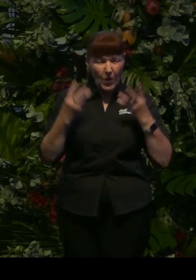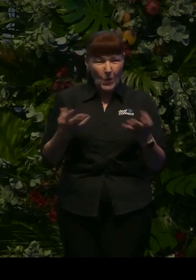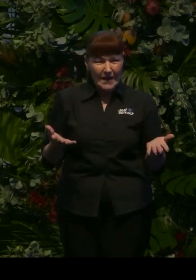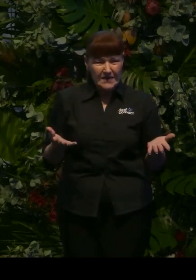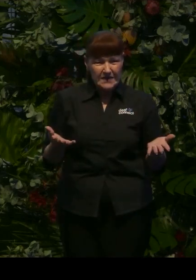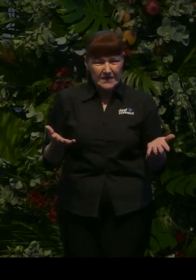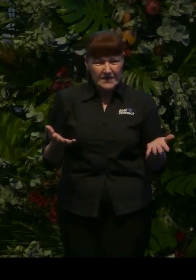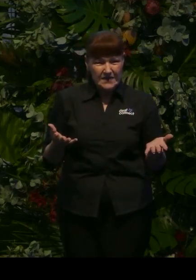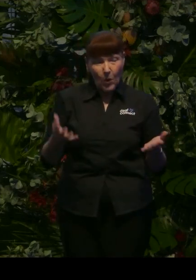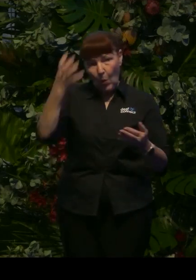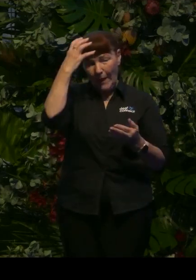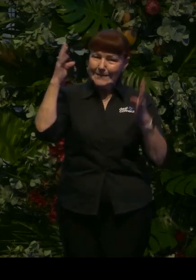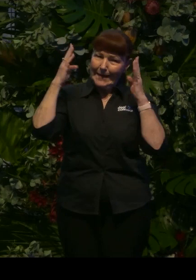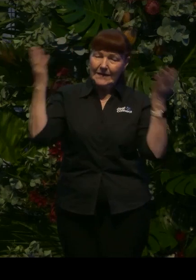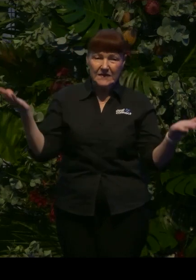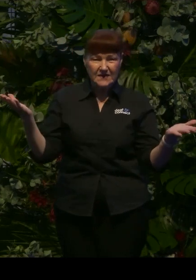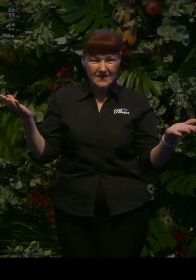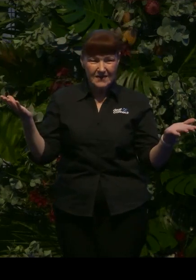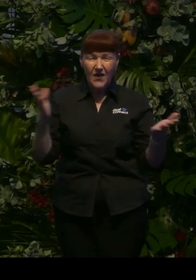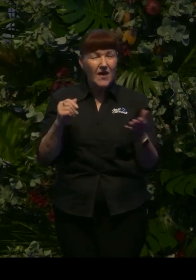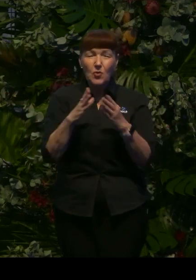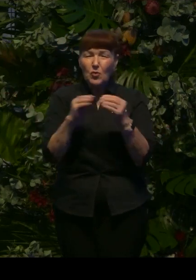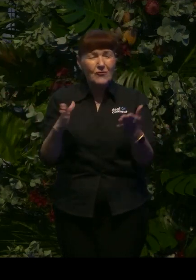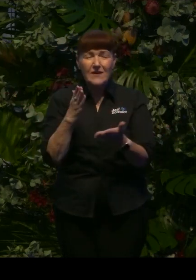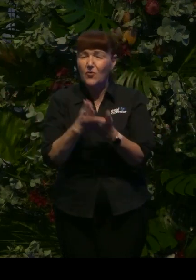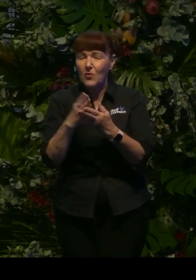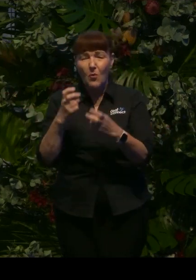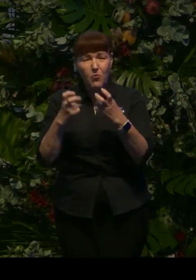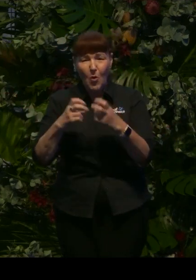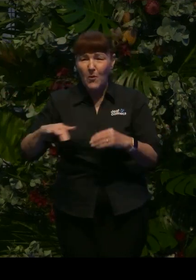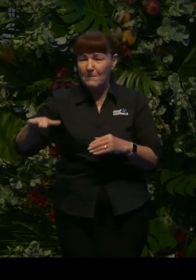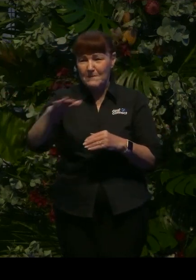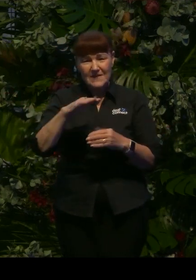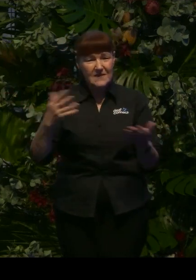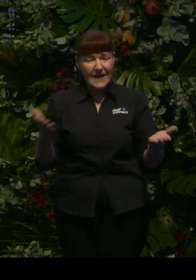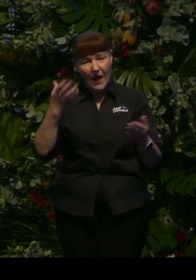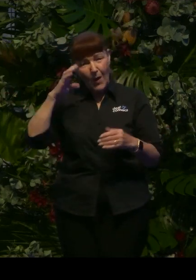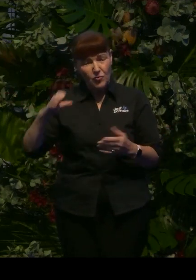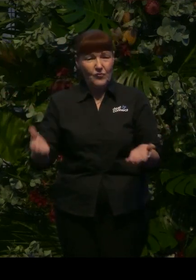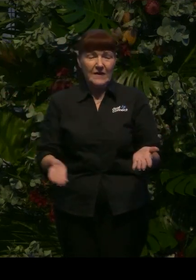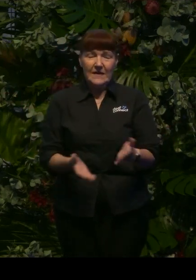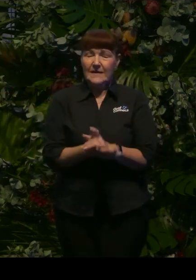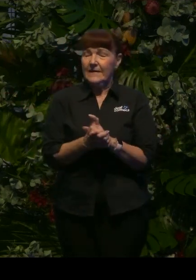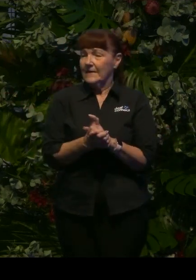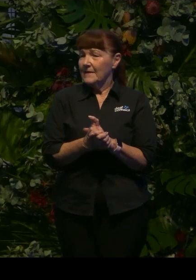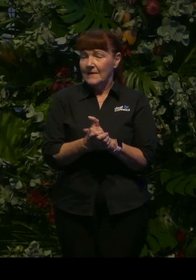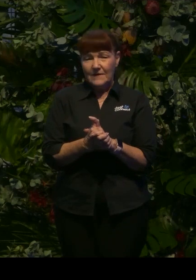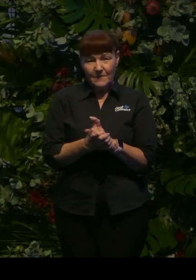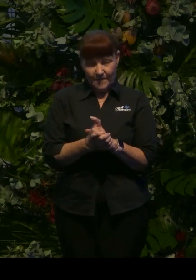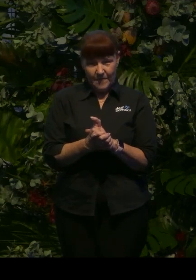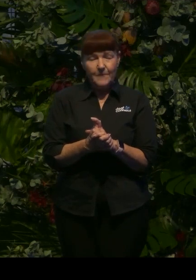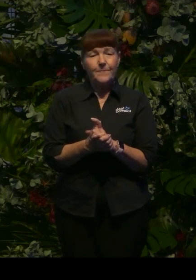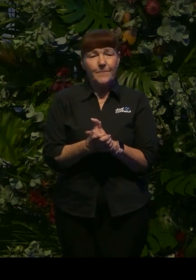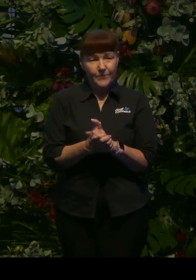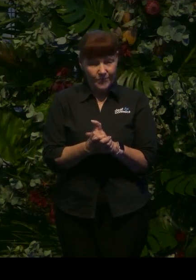kings instead of addressing the real problems in our organization, in our country. House Bill 1